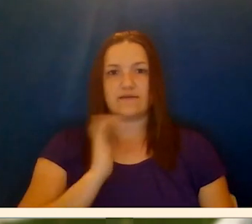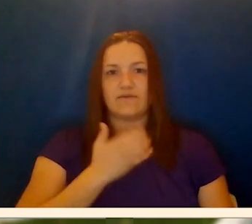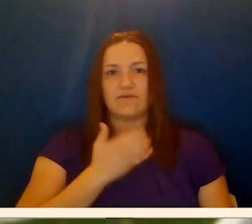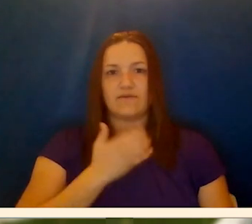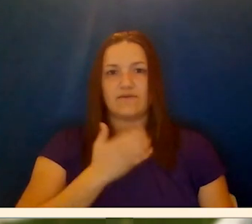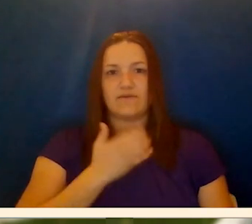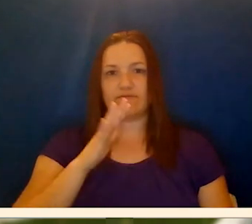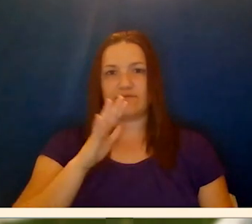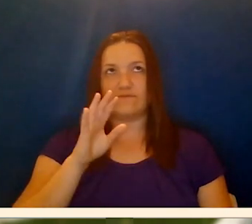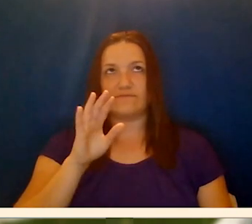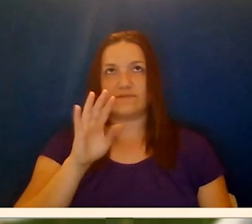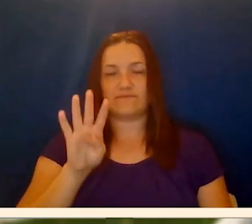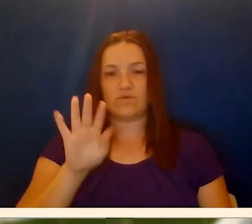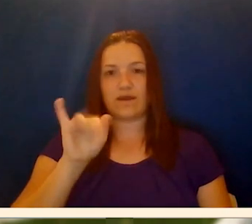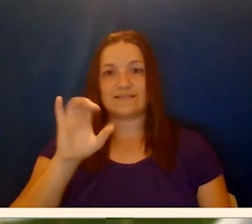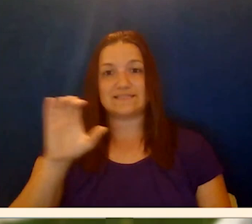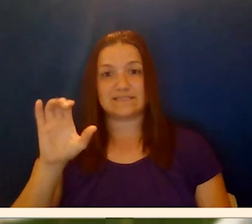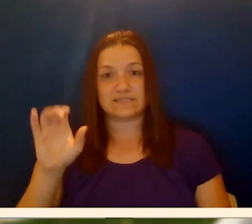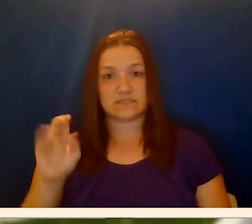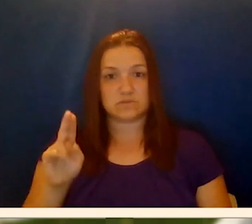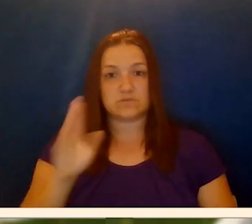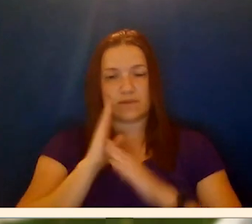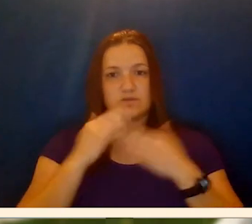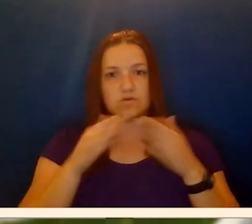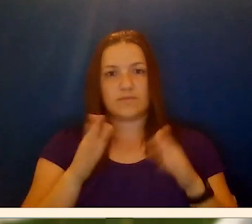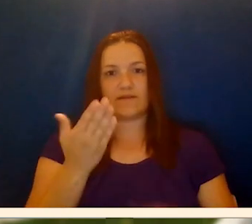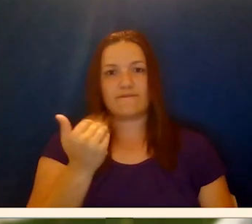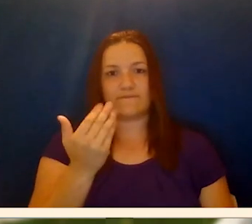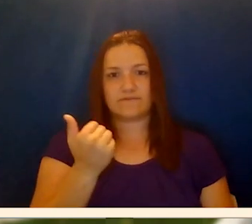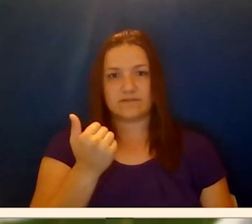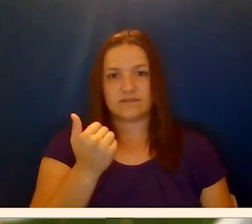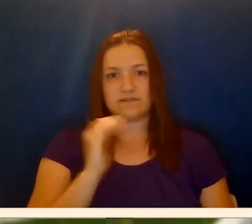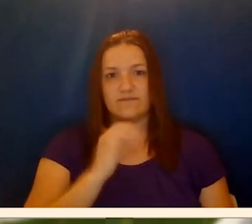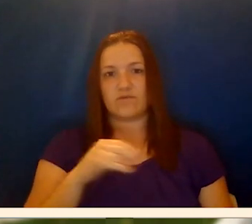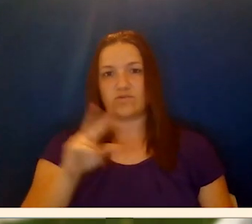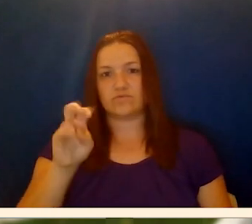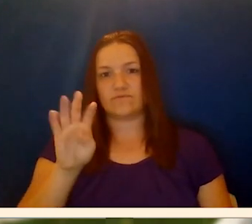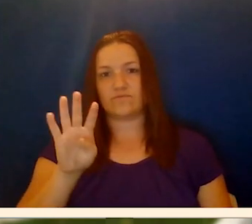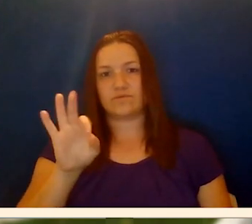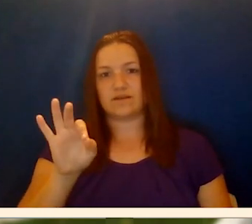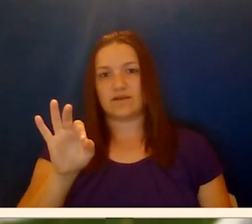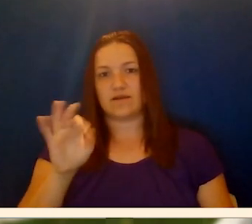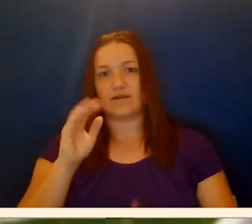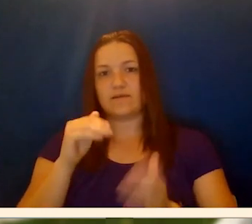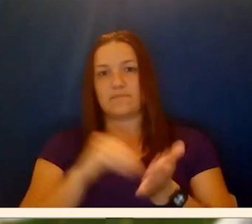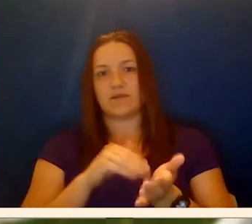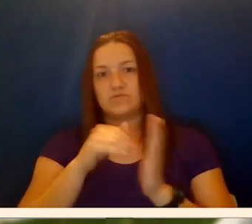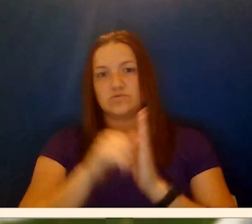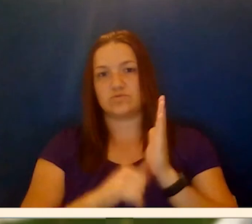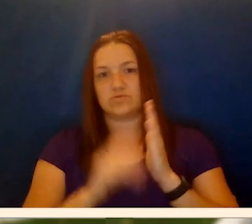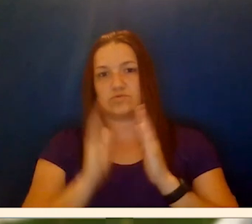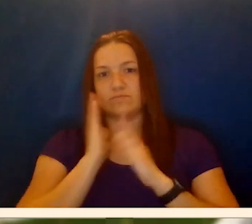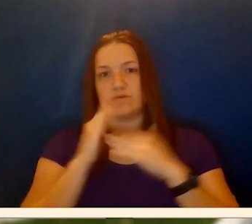54 ICCU beds were open, and 15 of our 249 medical surgical beds